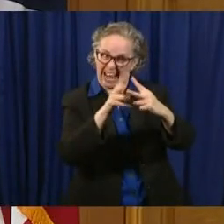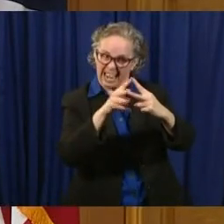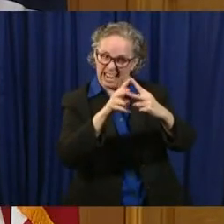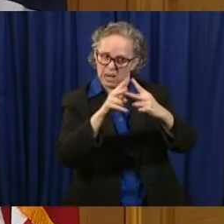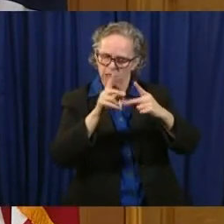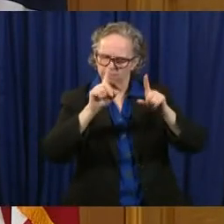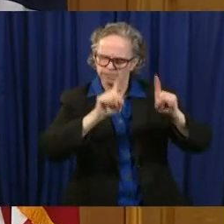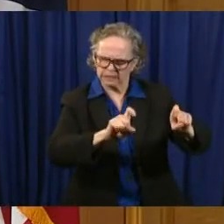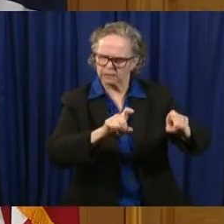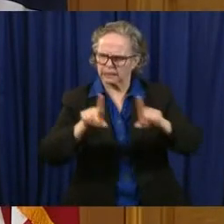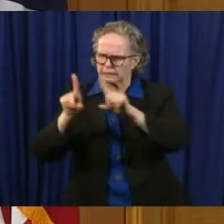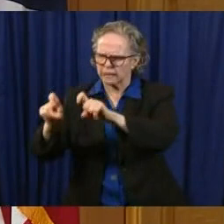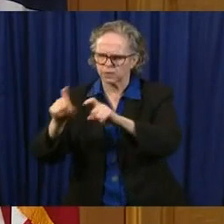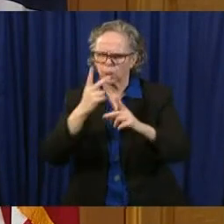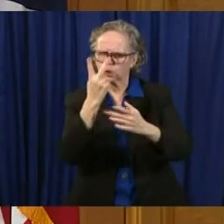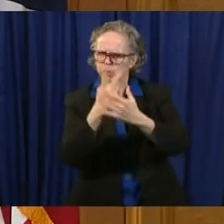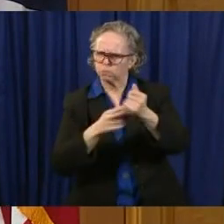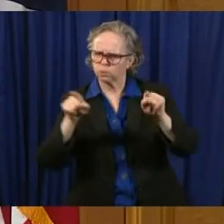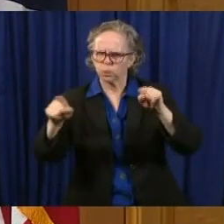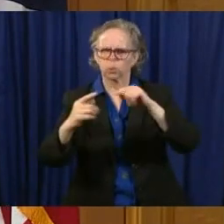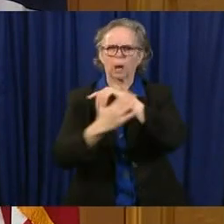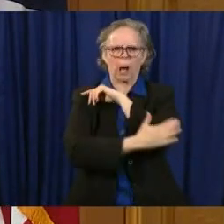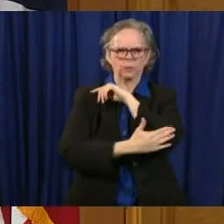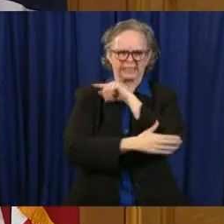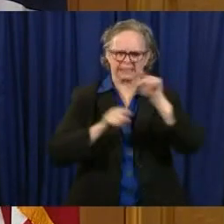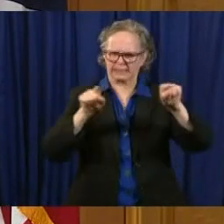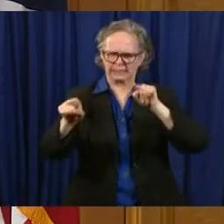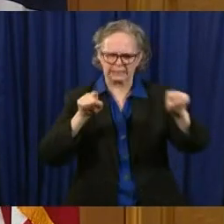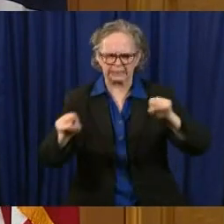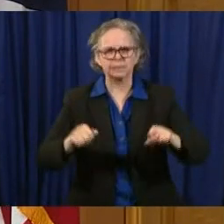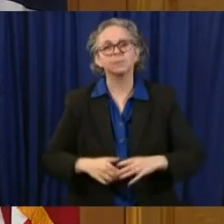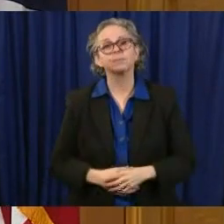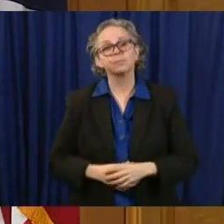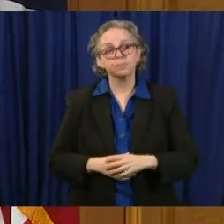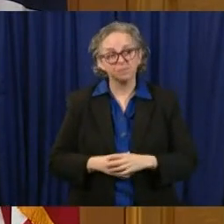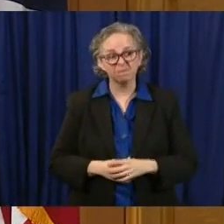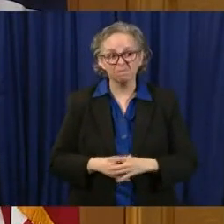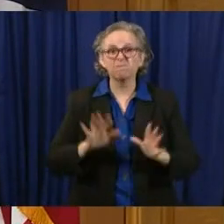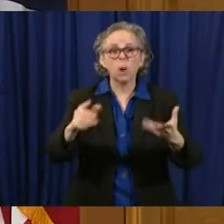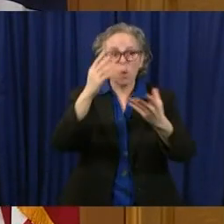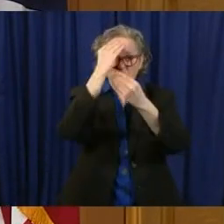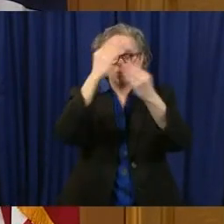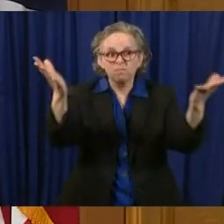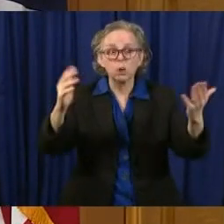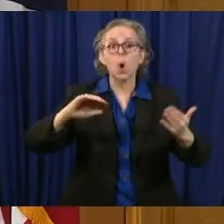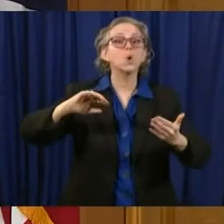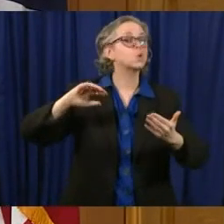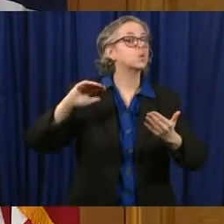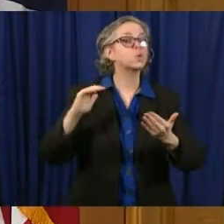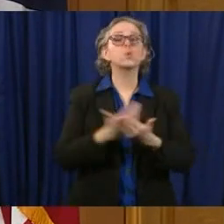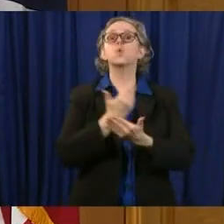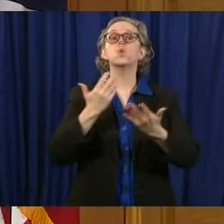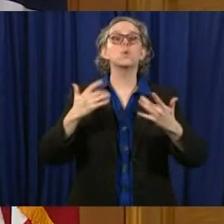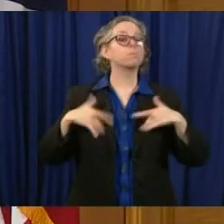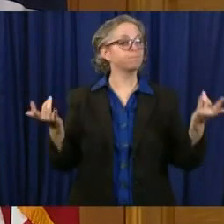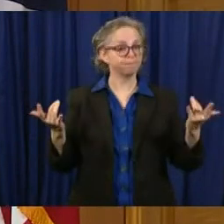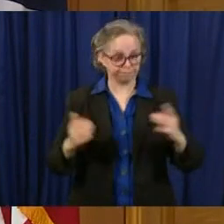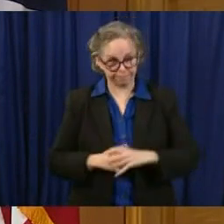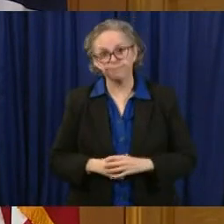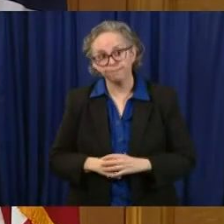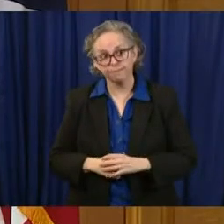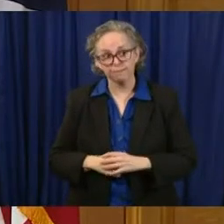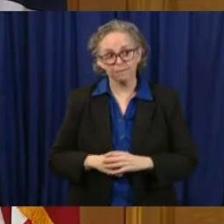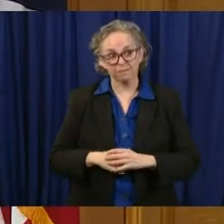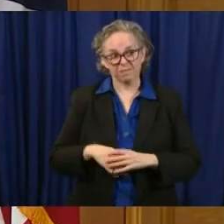Let me announce something new that I have authorized members of the Ohio National Guard to begin providing assistance